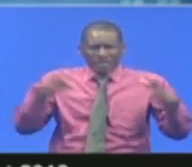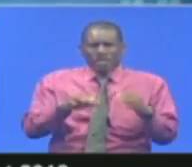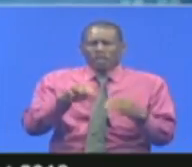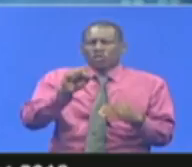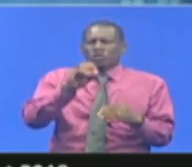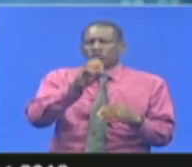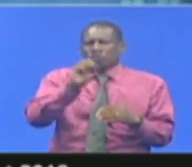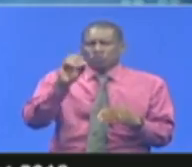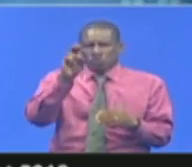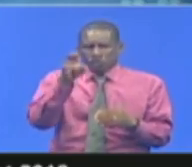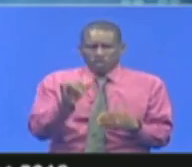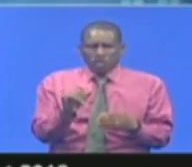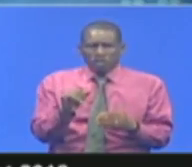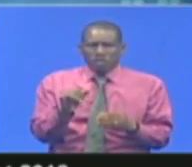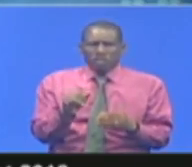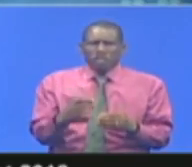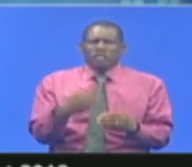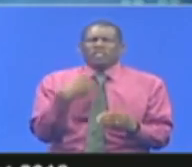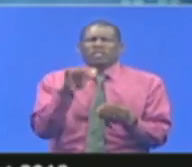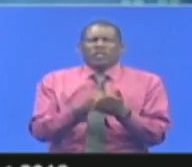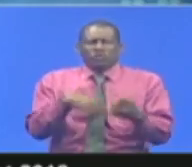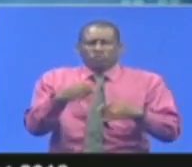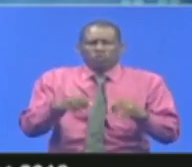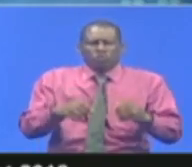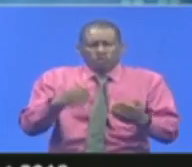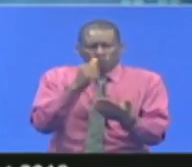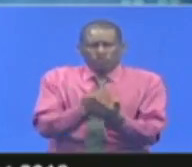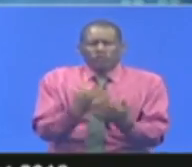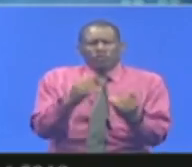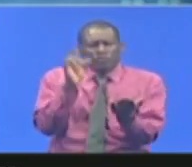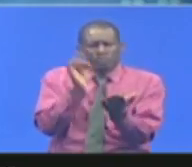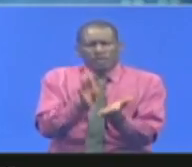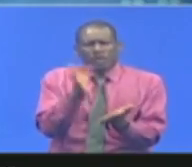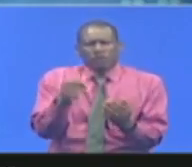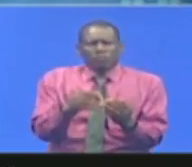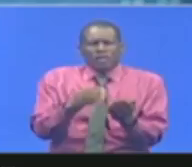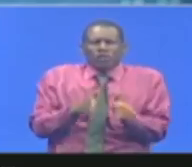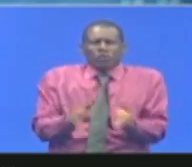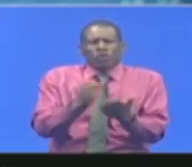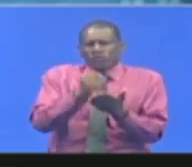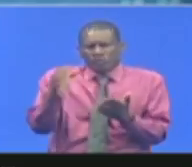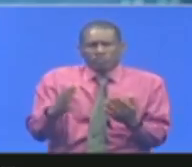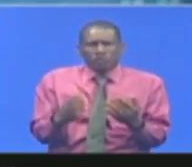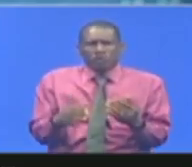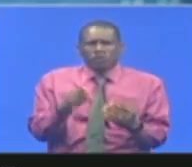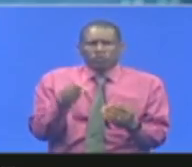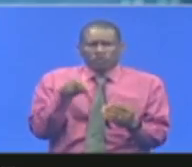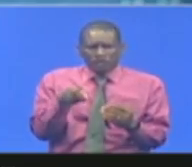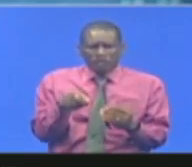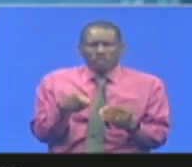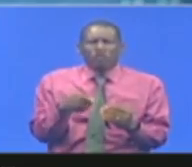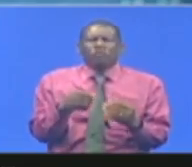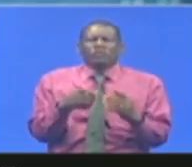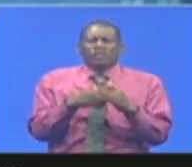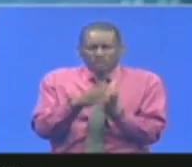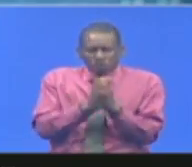for the position, fought to stay in office, and has now been muscled out by way of a suspension. Vincent Oduor takes us down the journey of the